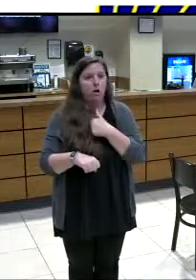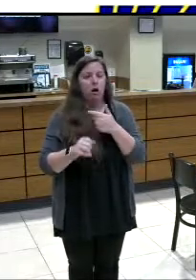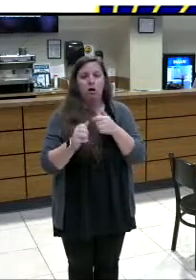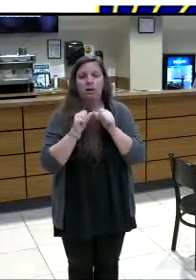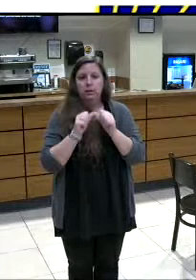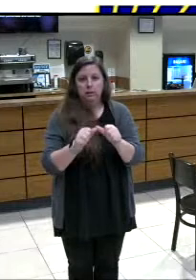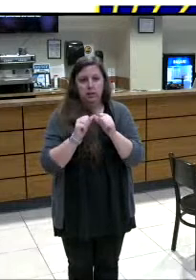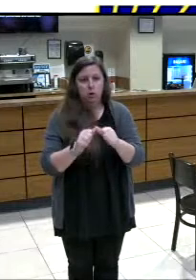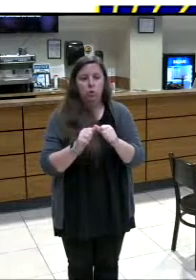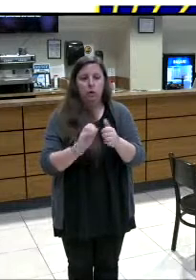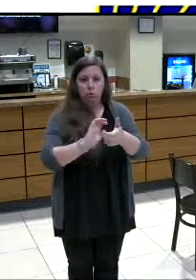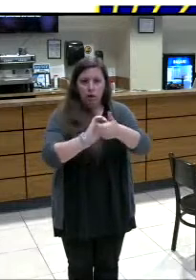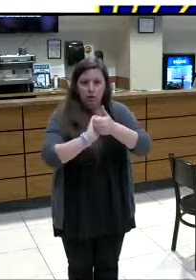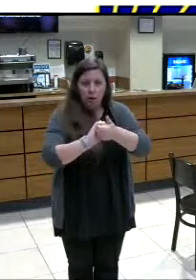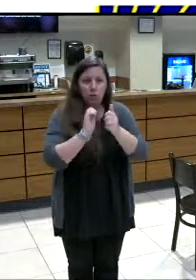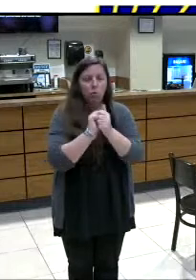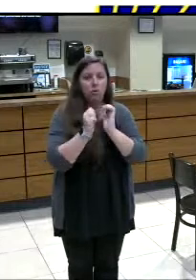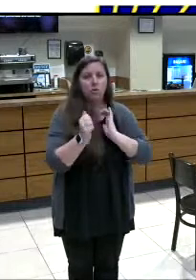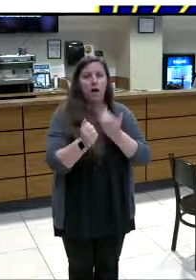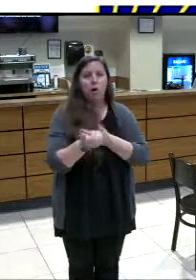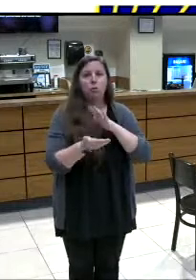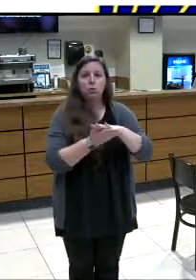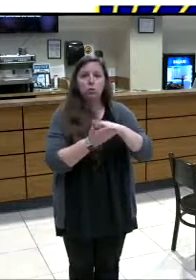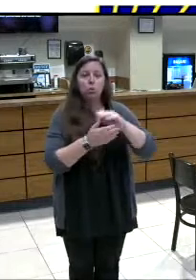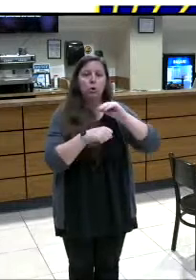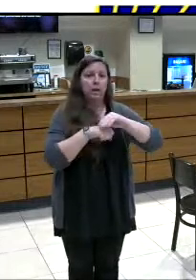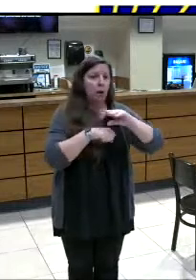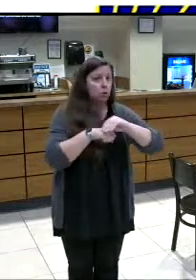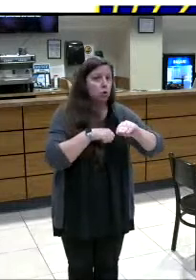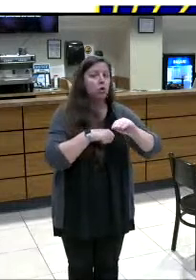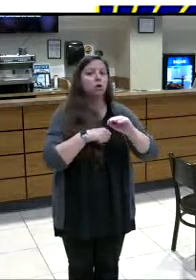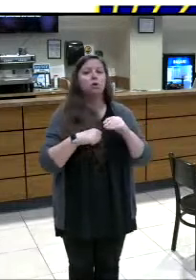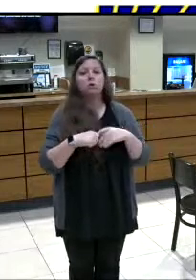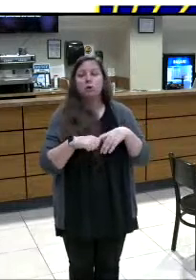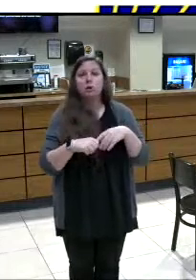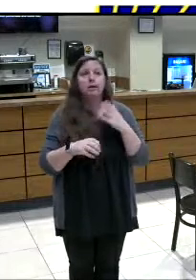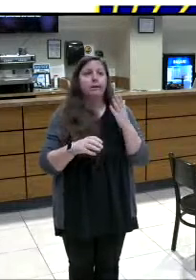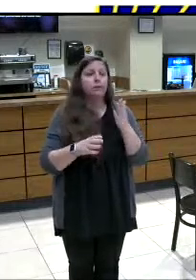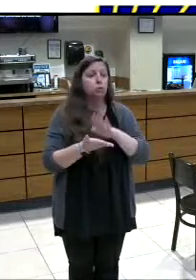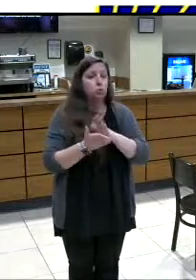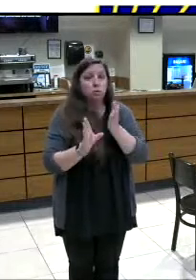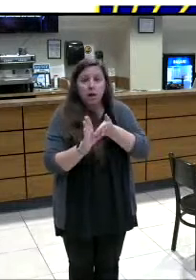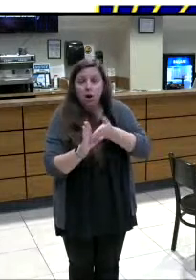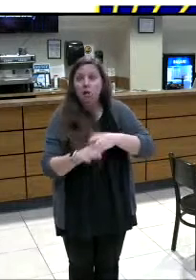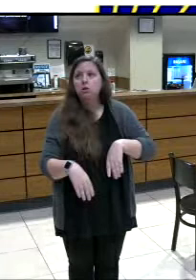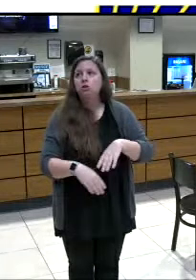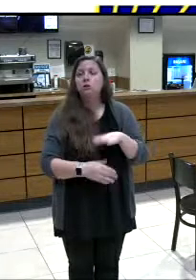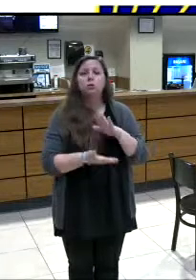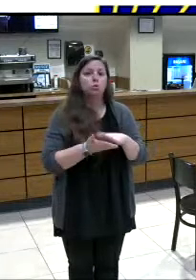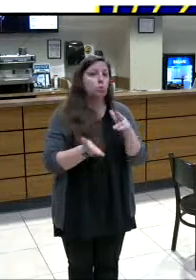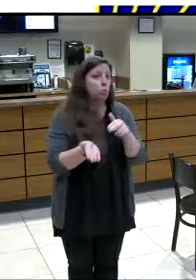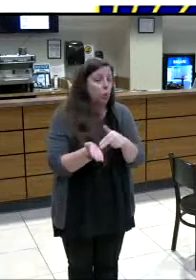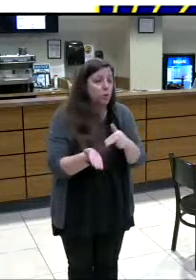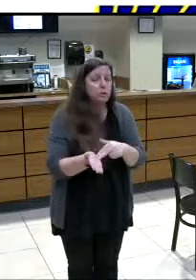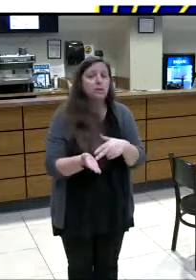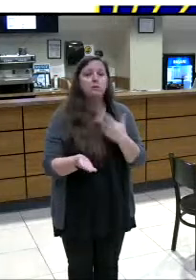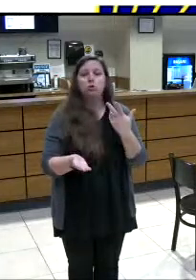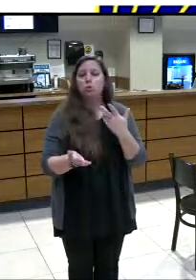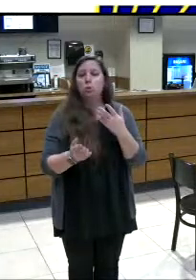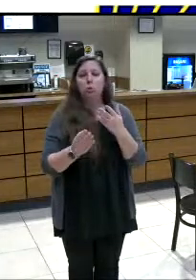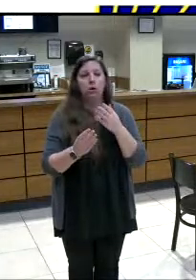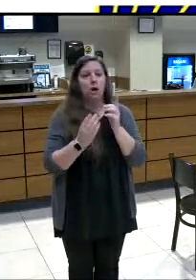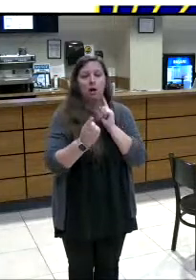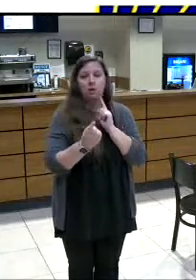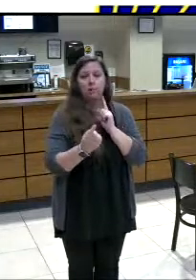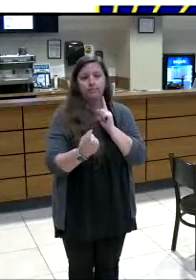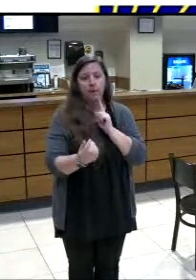collaboration with our school counselor colleagues, school psychologists, school nurses to address any concerns of child abuse